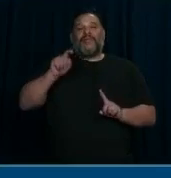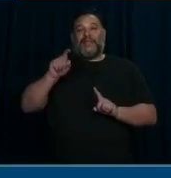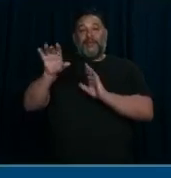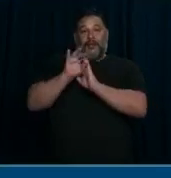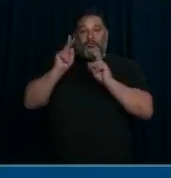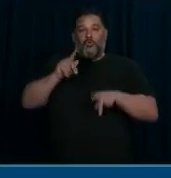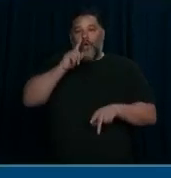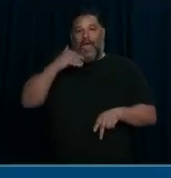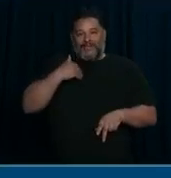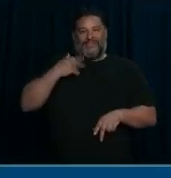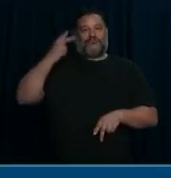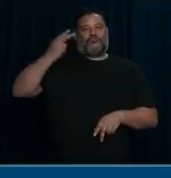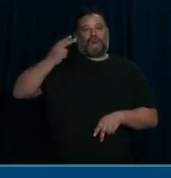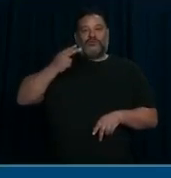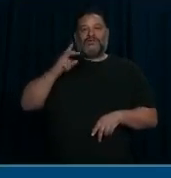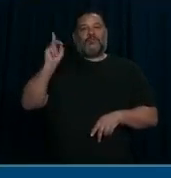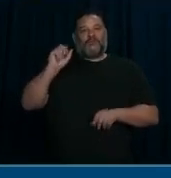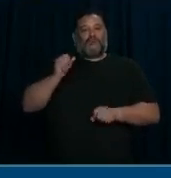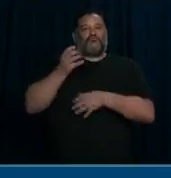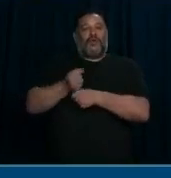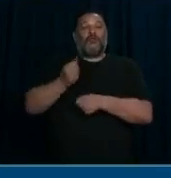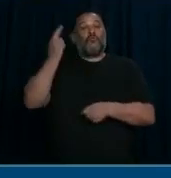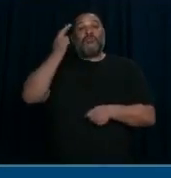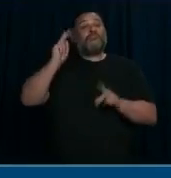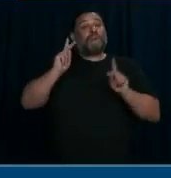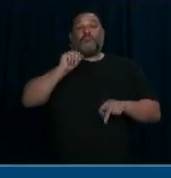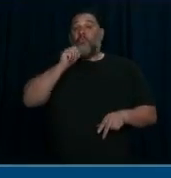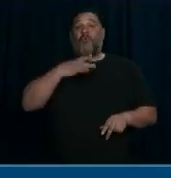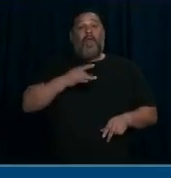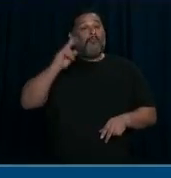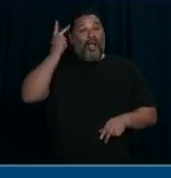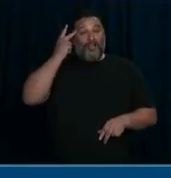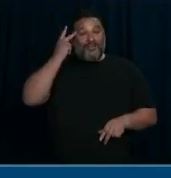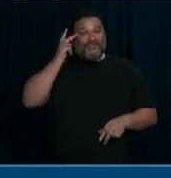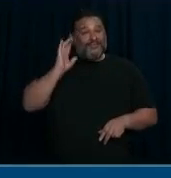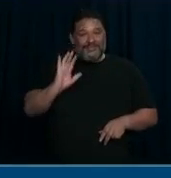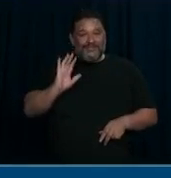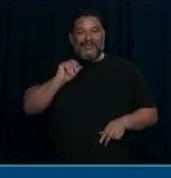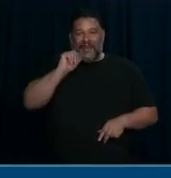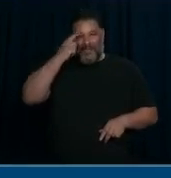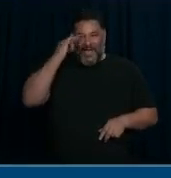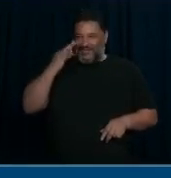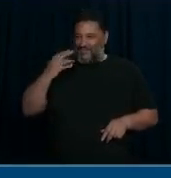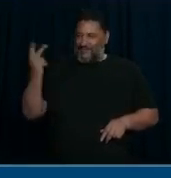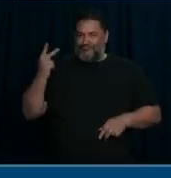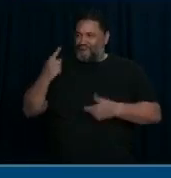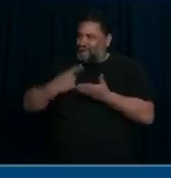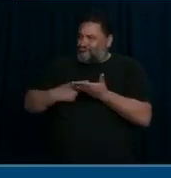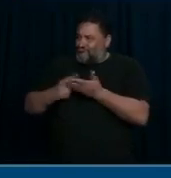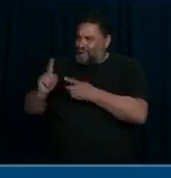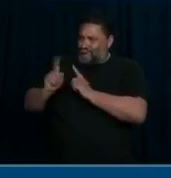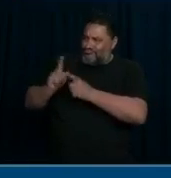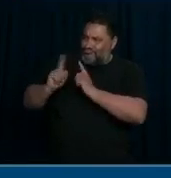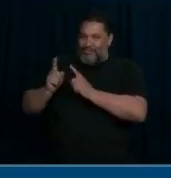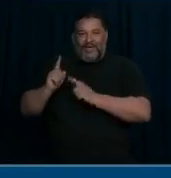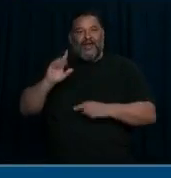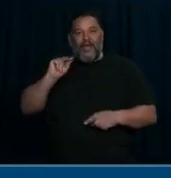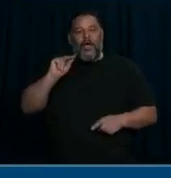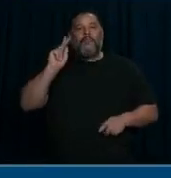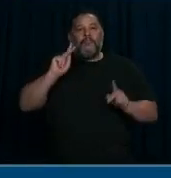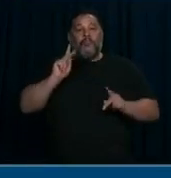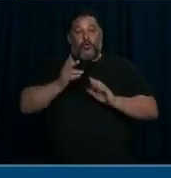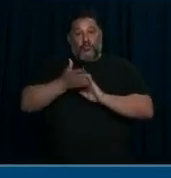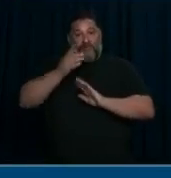the Democrats have trust. The reason people don't like politics is not because of this kind of conversation. It's because people run for